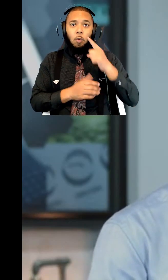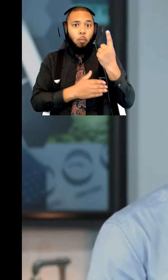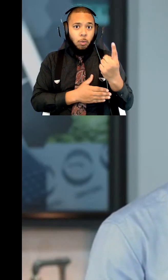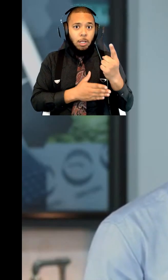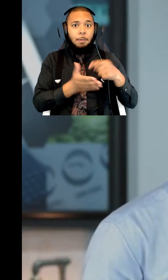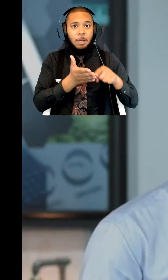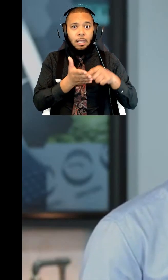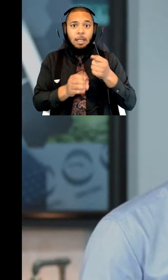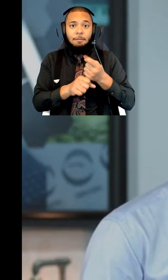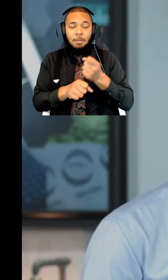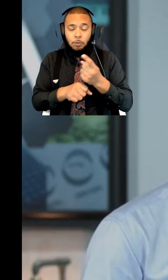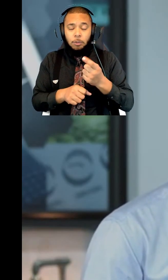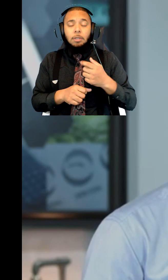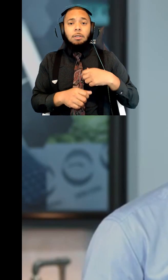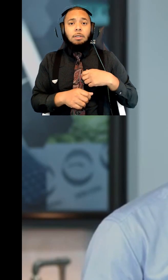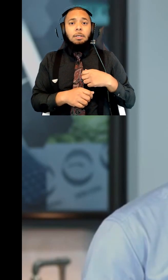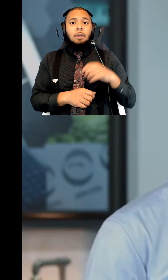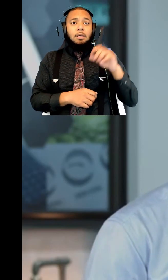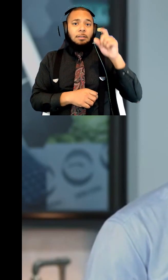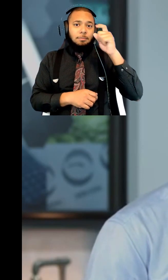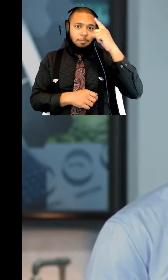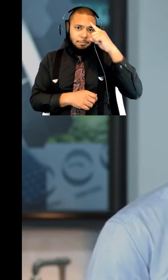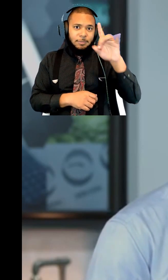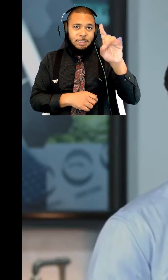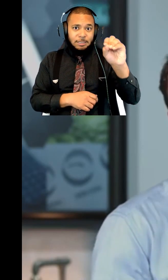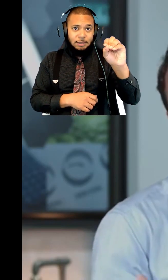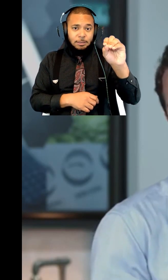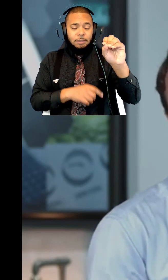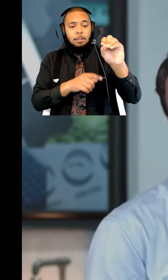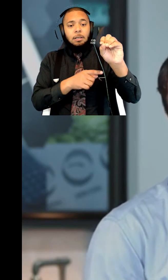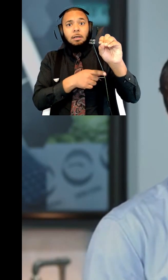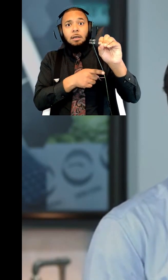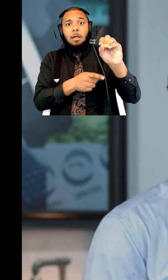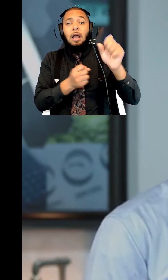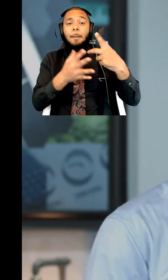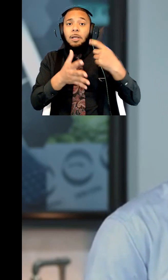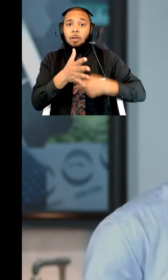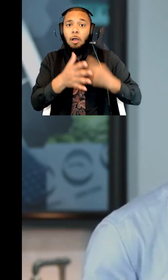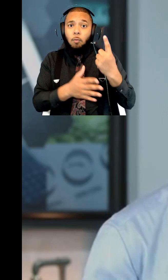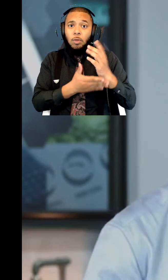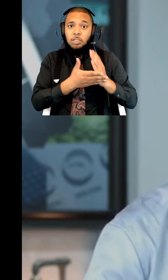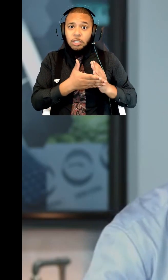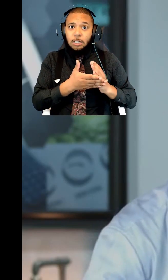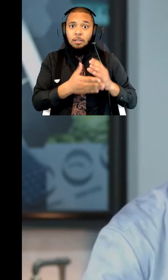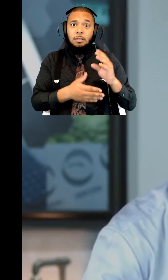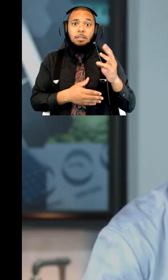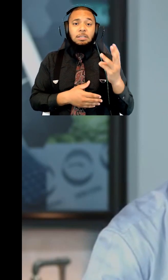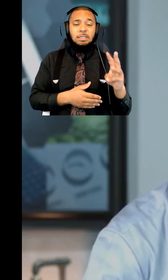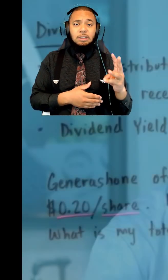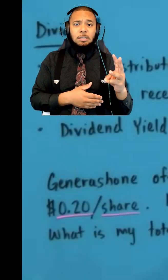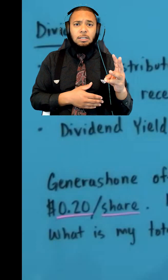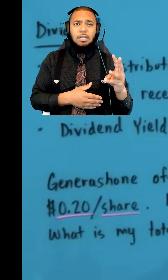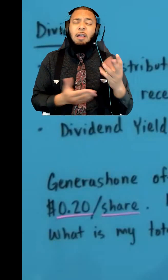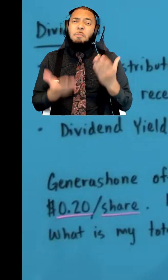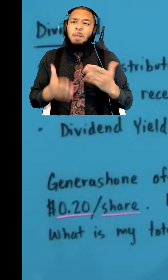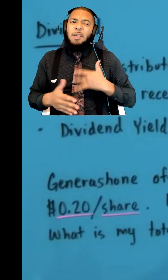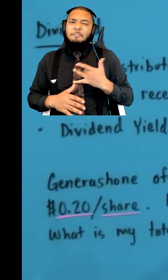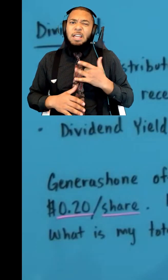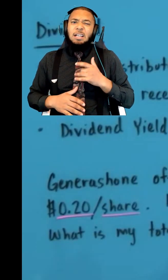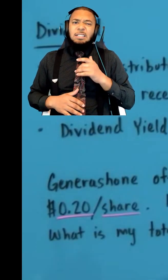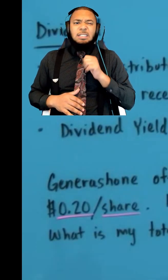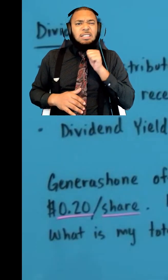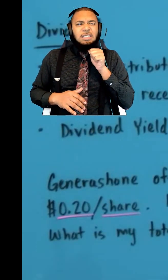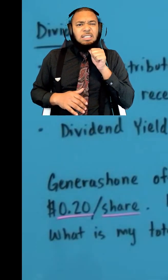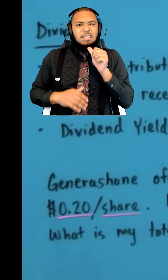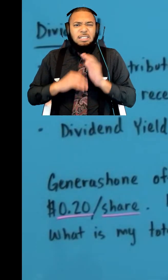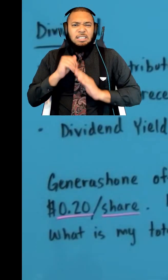fractions. Feeling a little uncomfortable. Well, if you don't like that, then just change it. Make your life better. Multiply the numerator